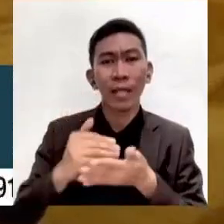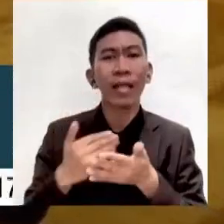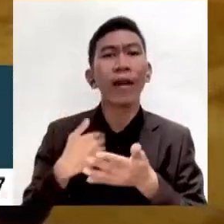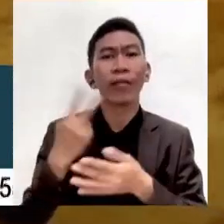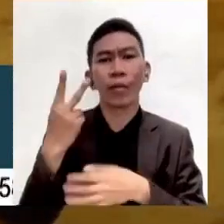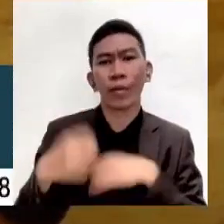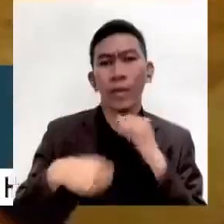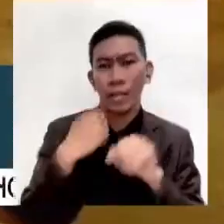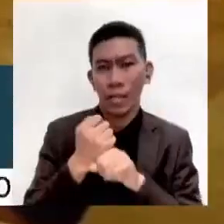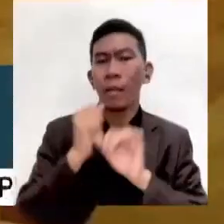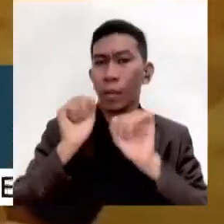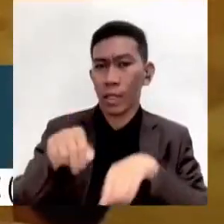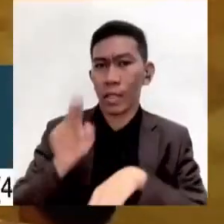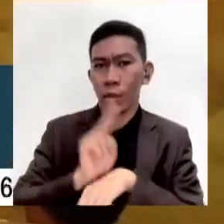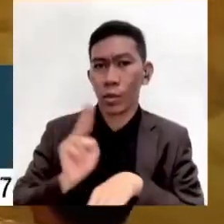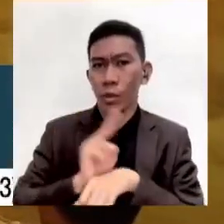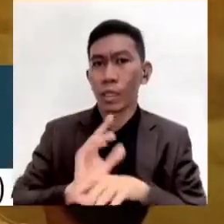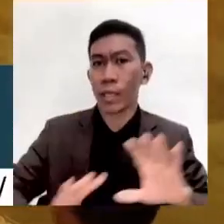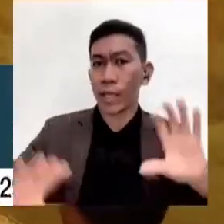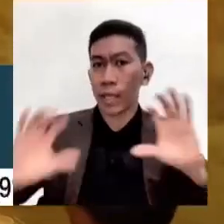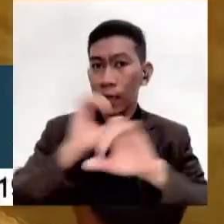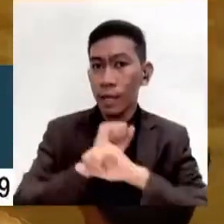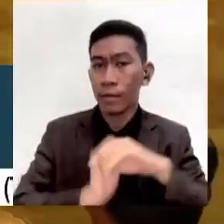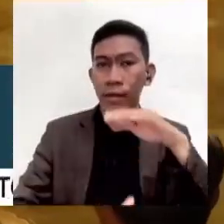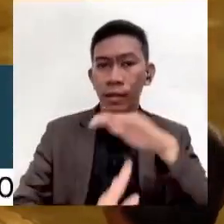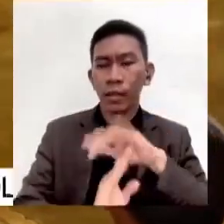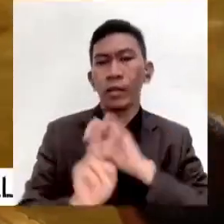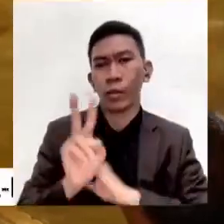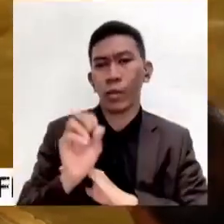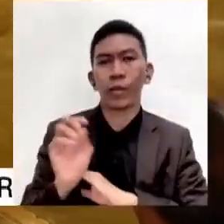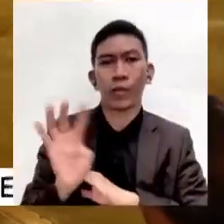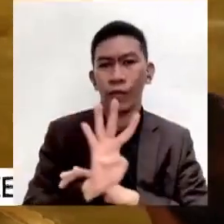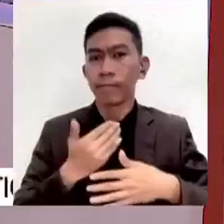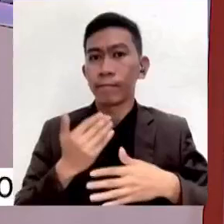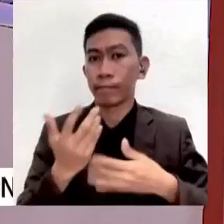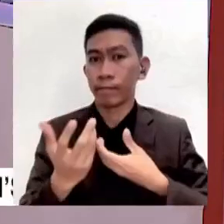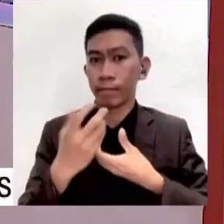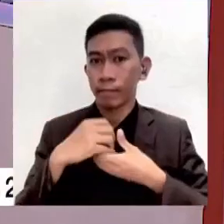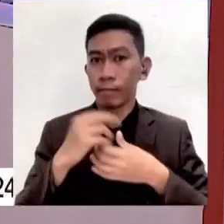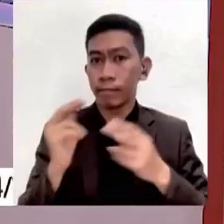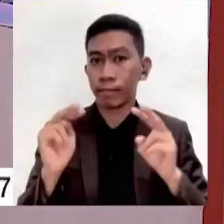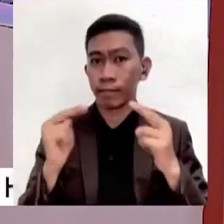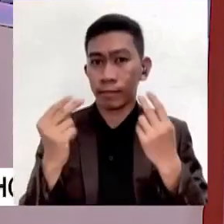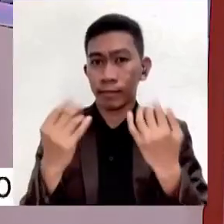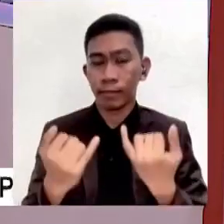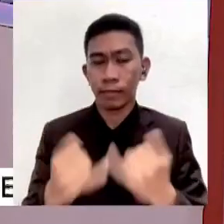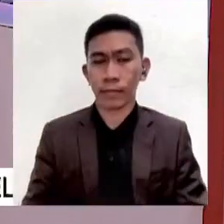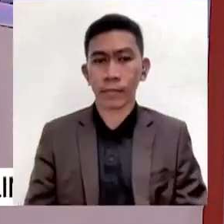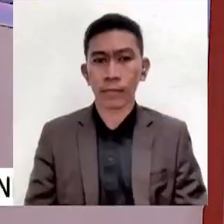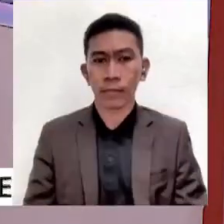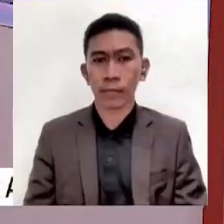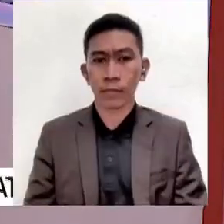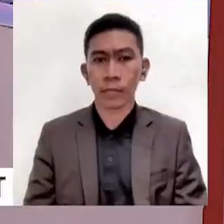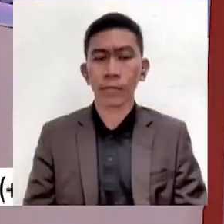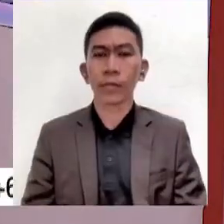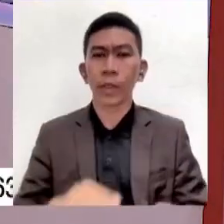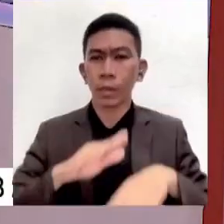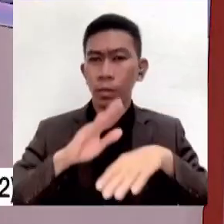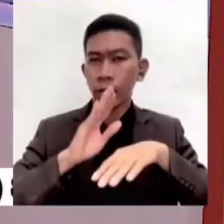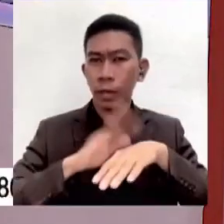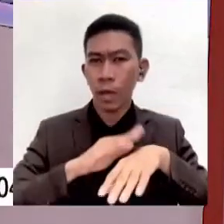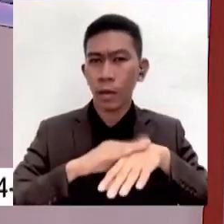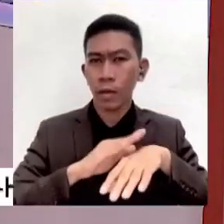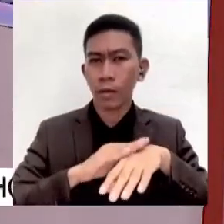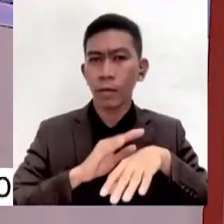in 2024. Katrina Domingo, ABS-CBN News. Act with caution. That dire warning coming from China's